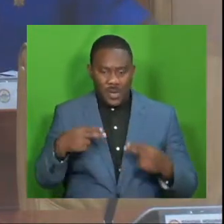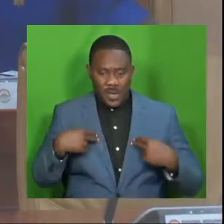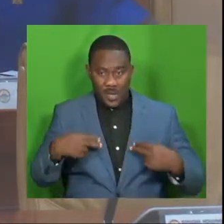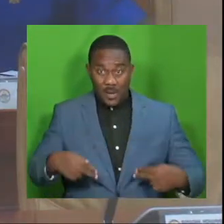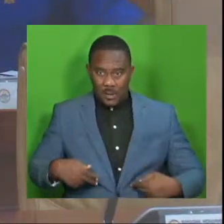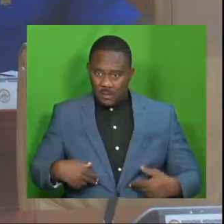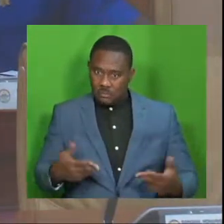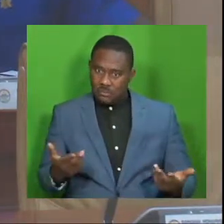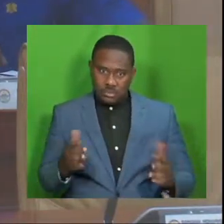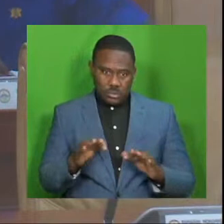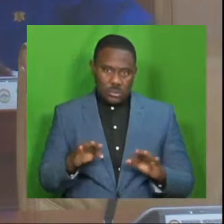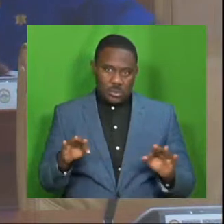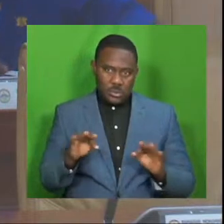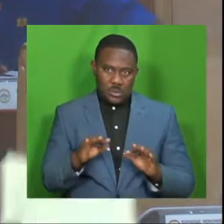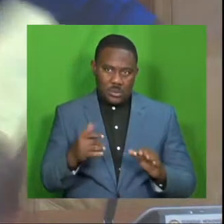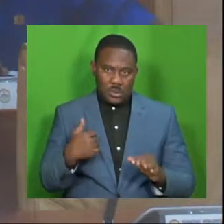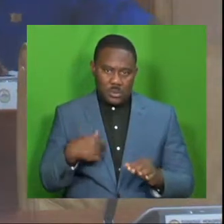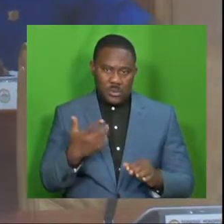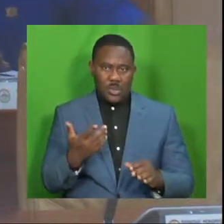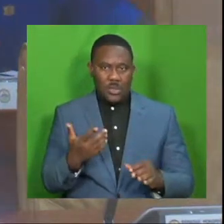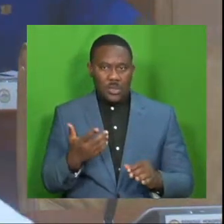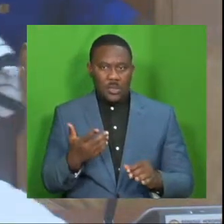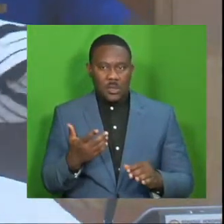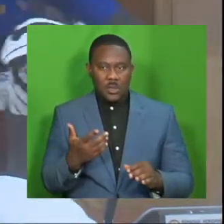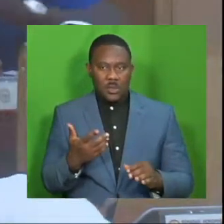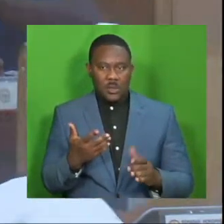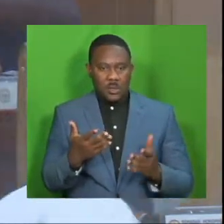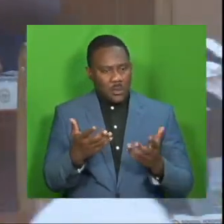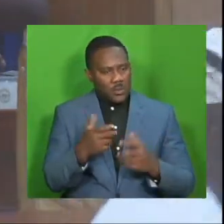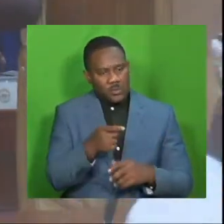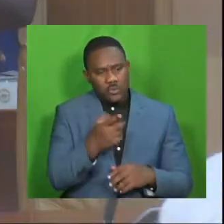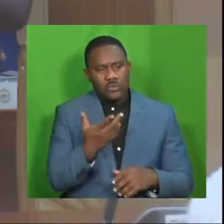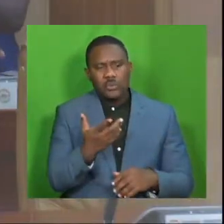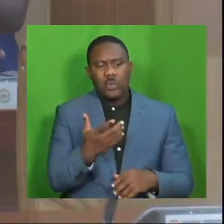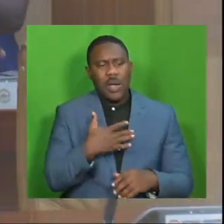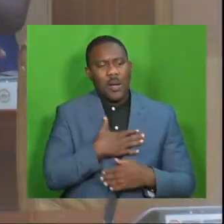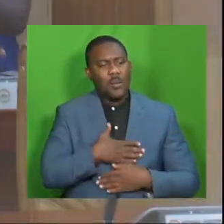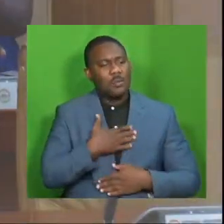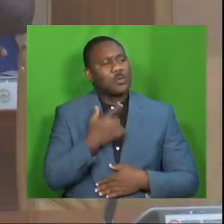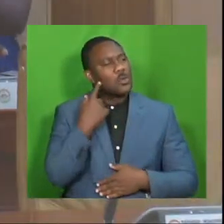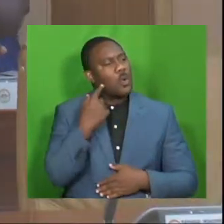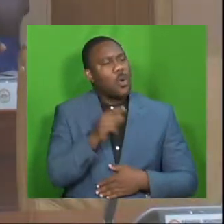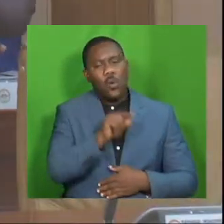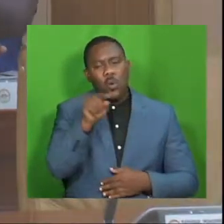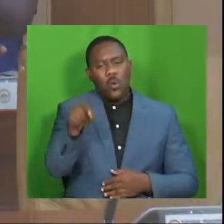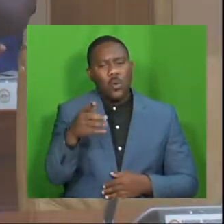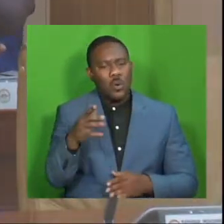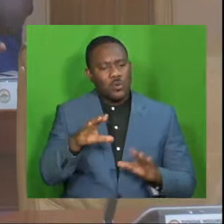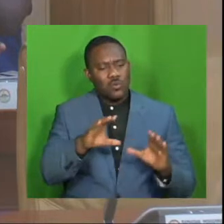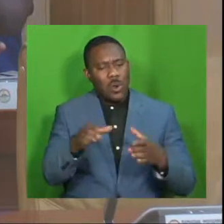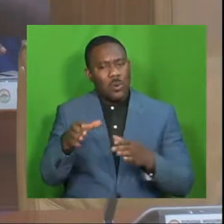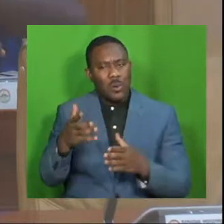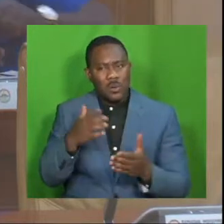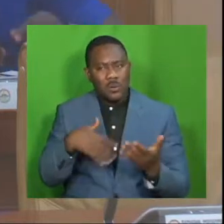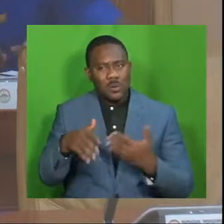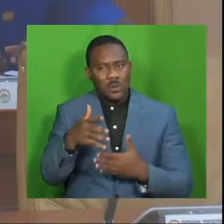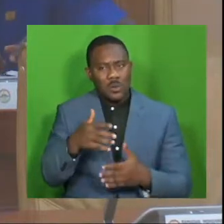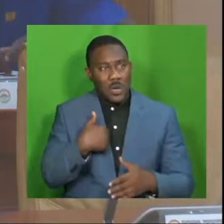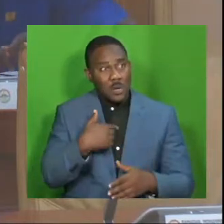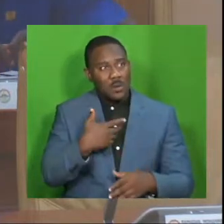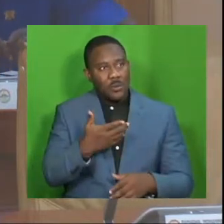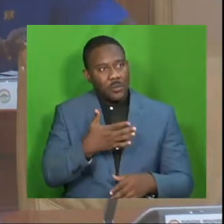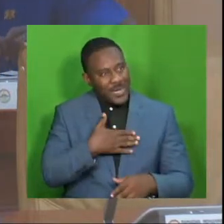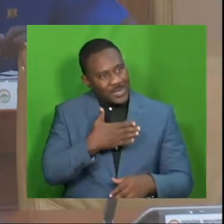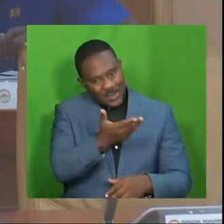it's good to hear that you want to go to the communities going forward. I would like to personally invite you to come to